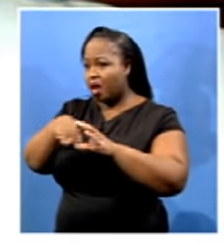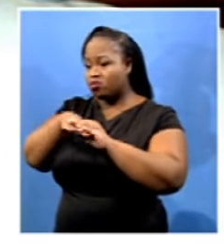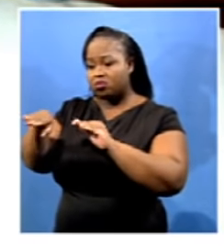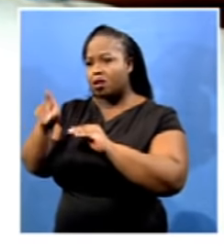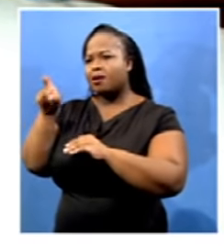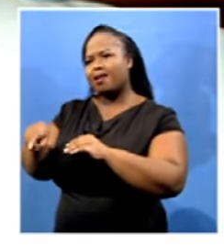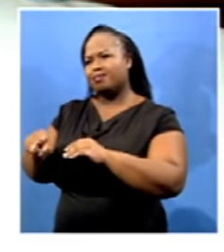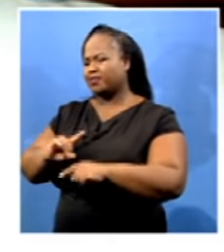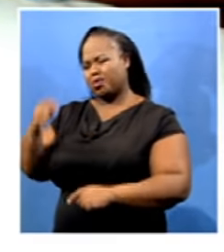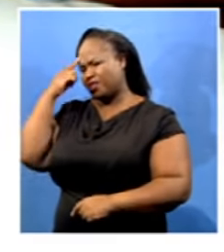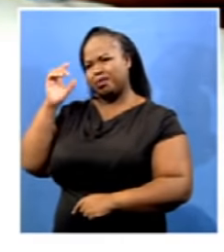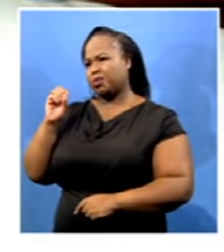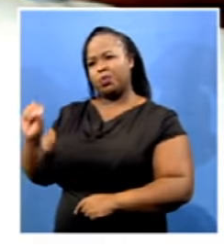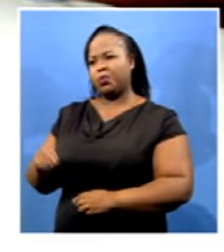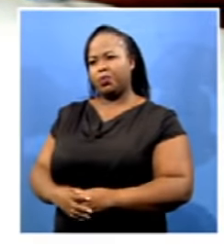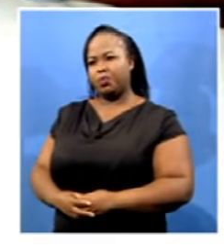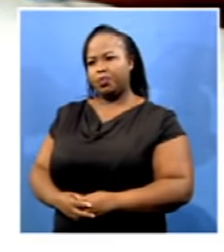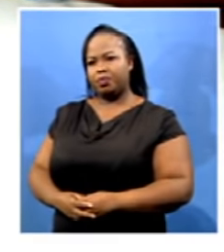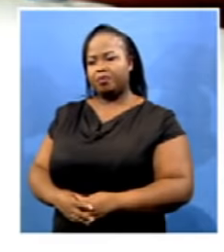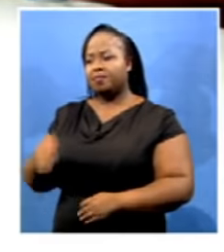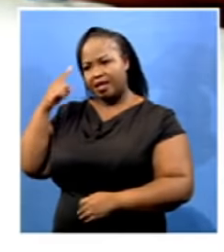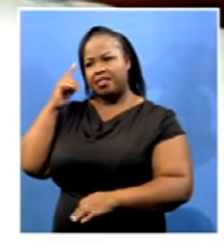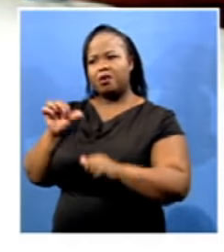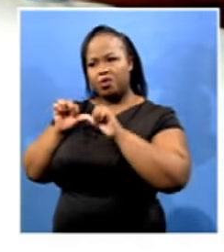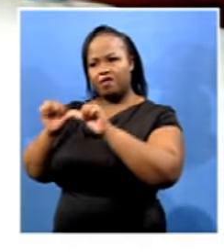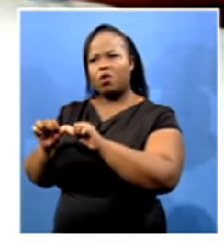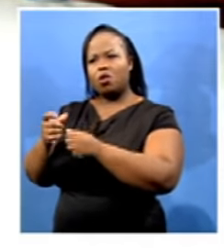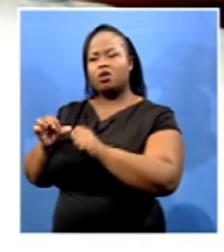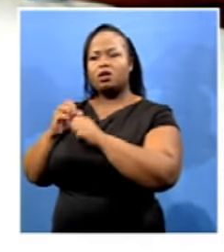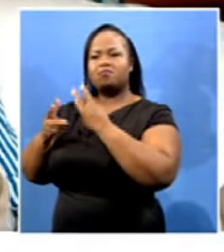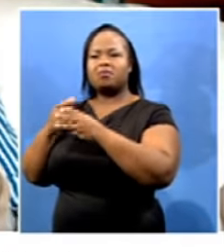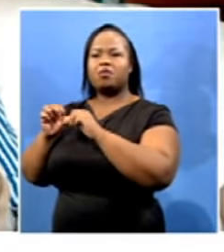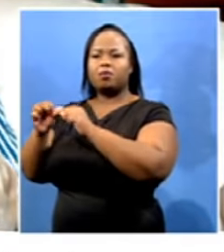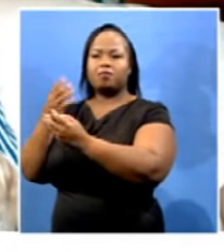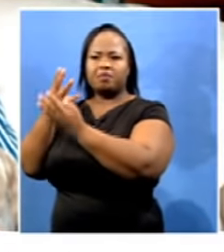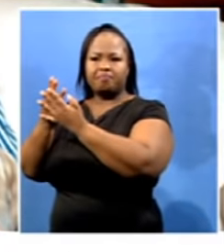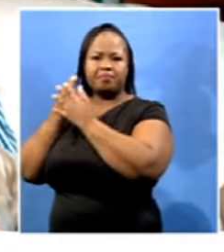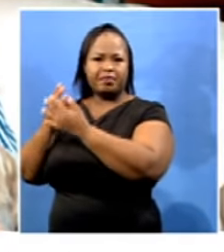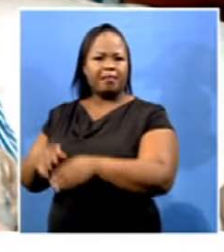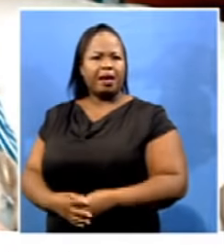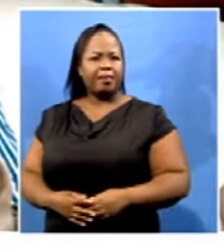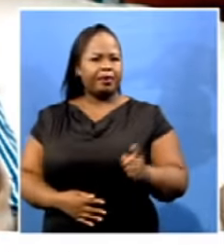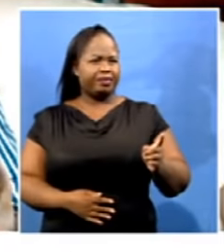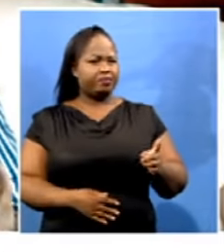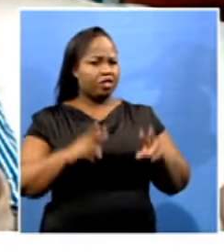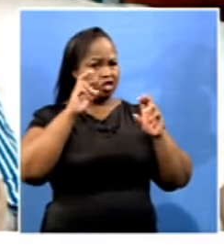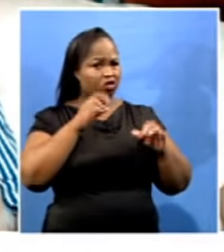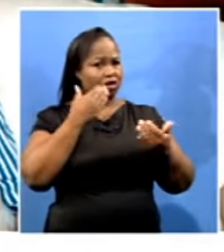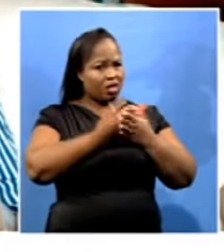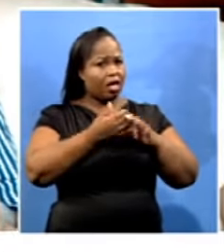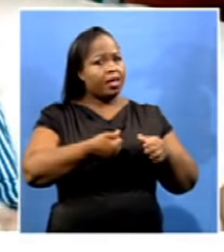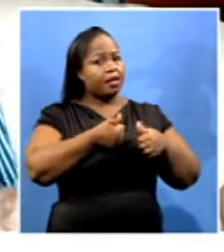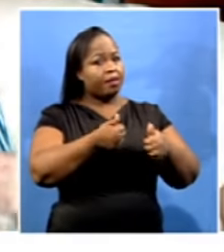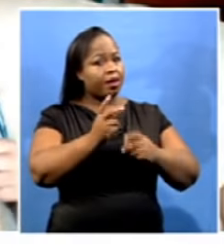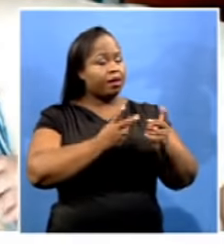I seriously don't think he would have done that. Yeah. I think he would have followed up on it. Now, the matter can, if I'm not mistaken, still be taken on review.